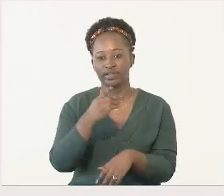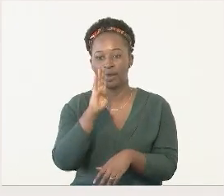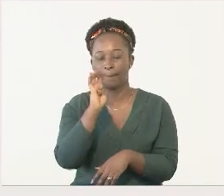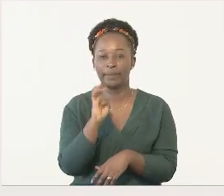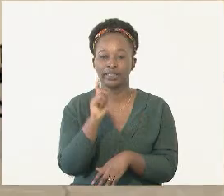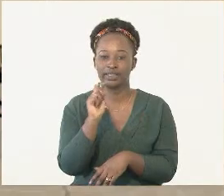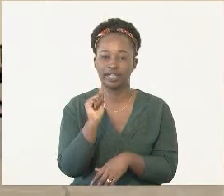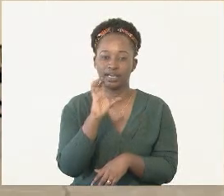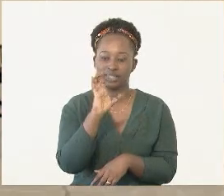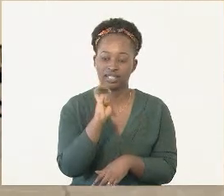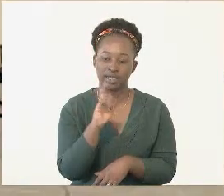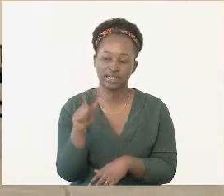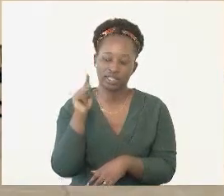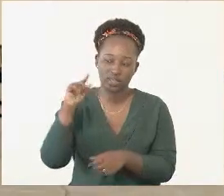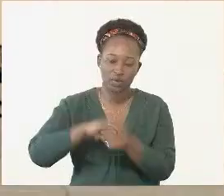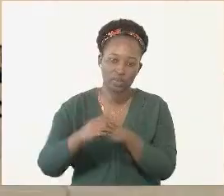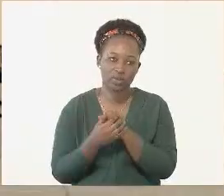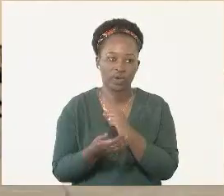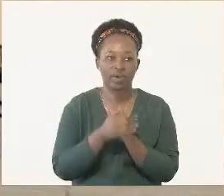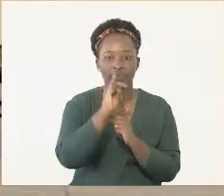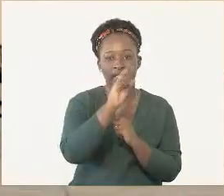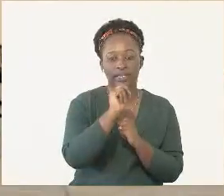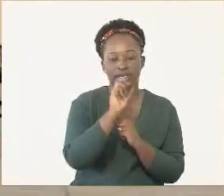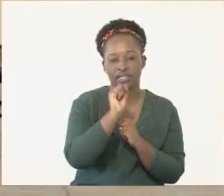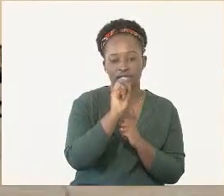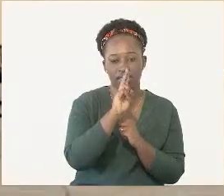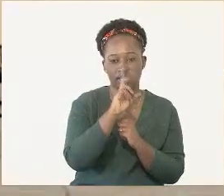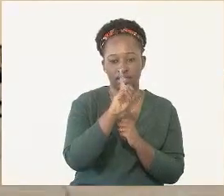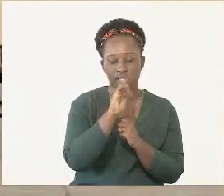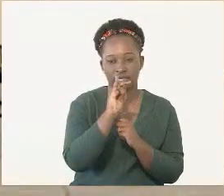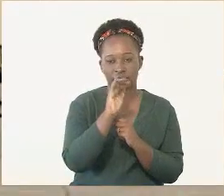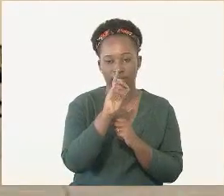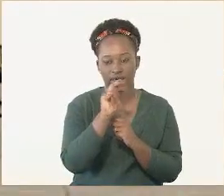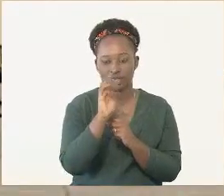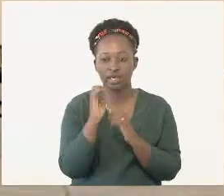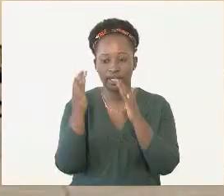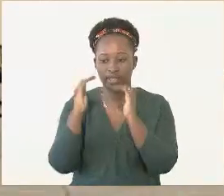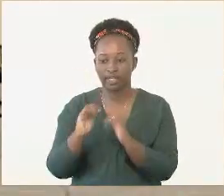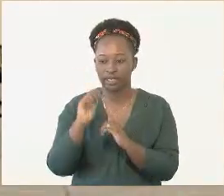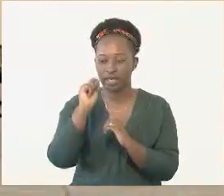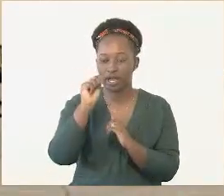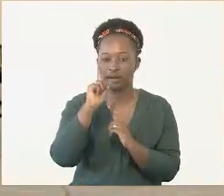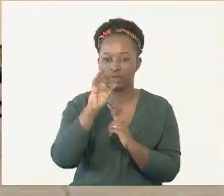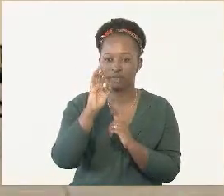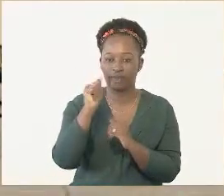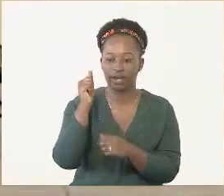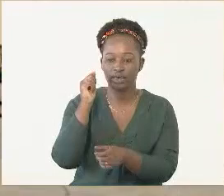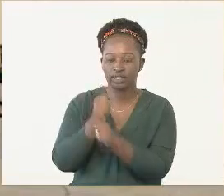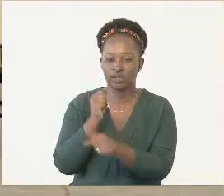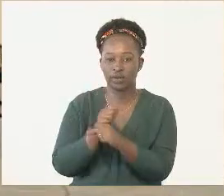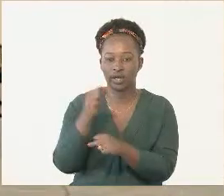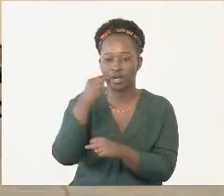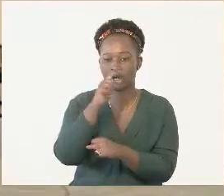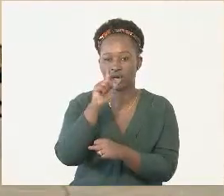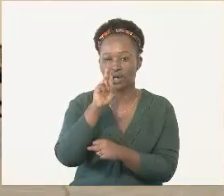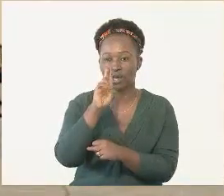insulin. And then the alpha cells produces what you call glycagon. Once the beta cells are destroyed, what type of diabetes